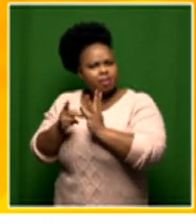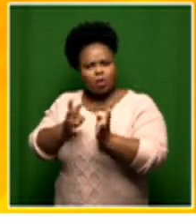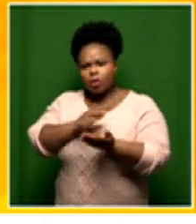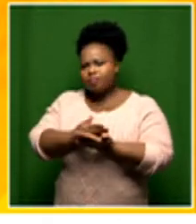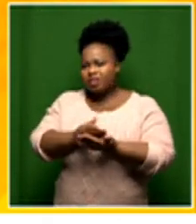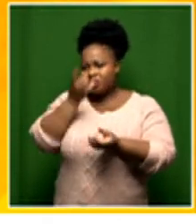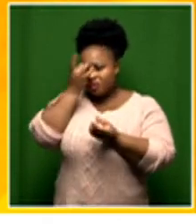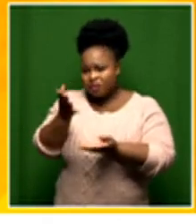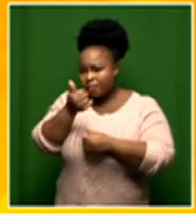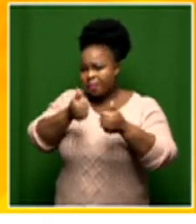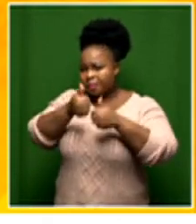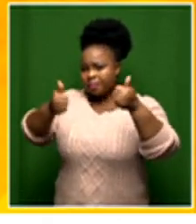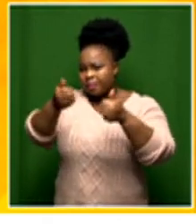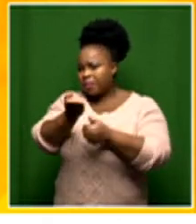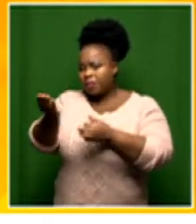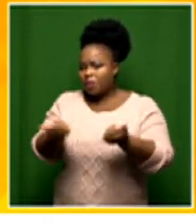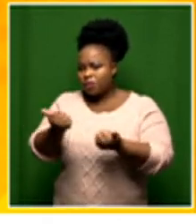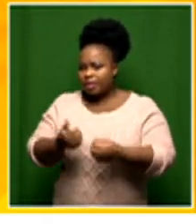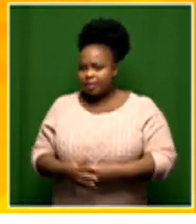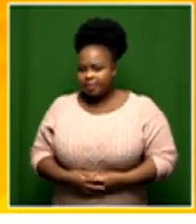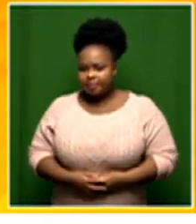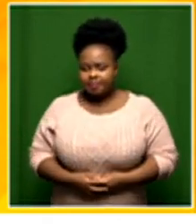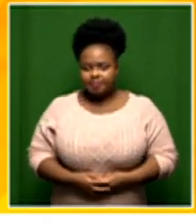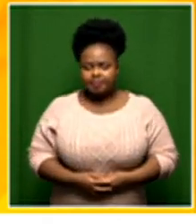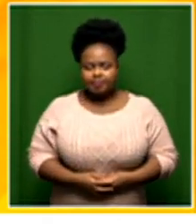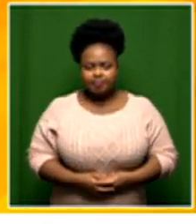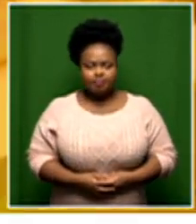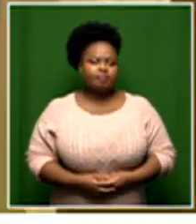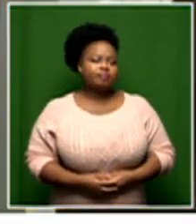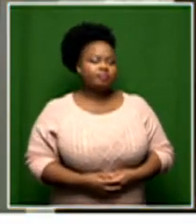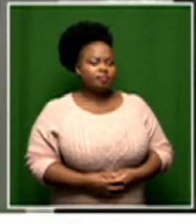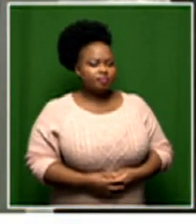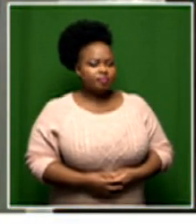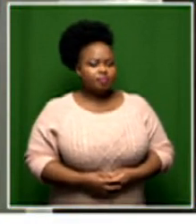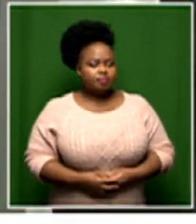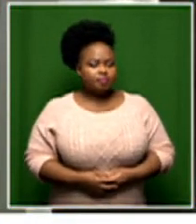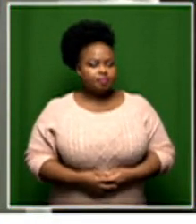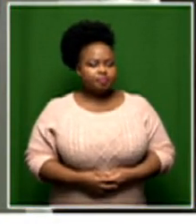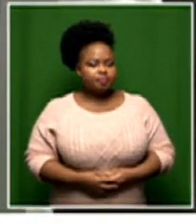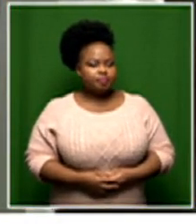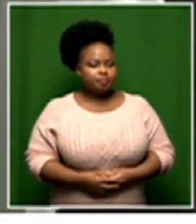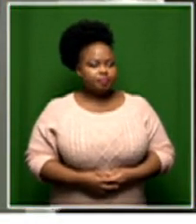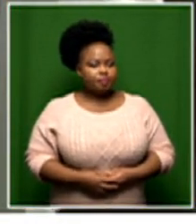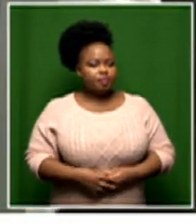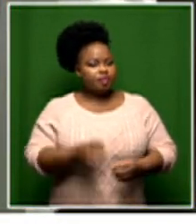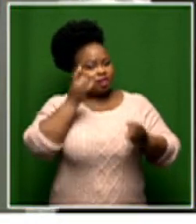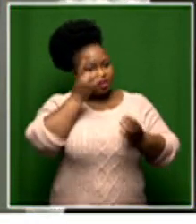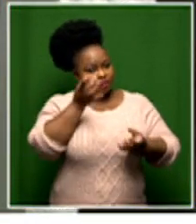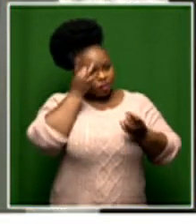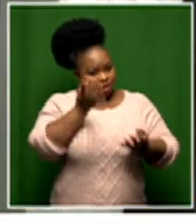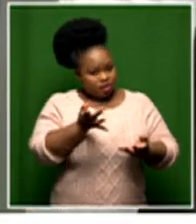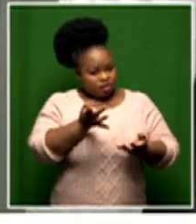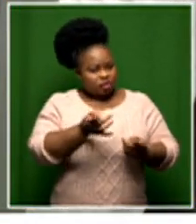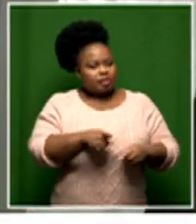shared with the officials on the ground? Well, when we share the information, we share it